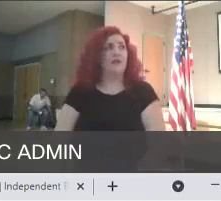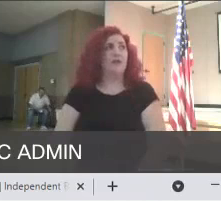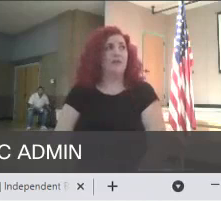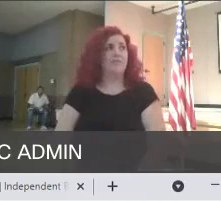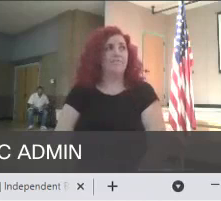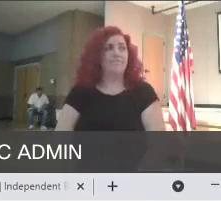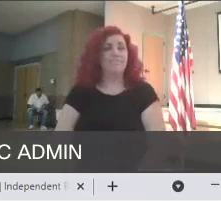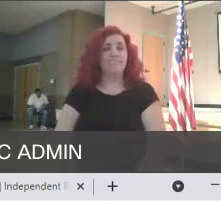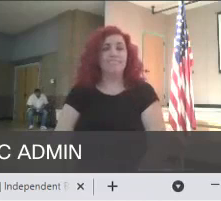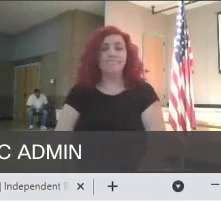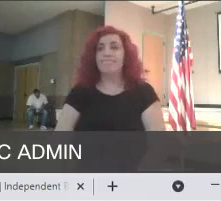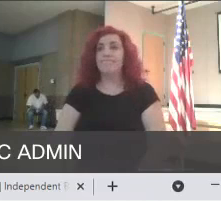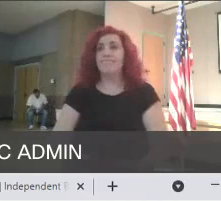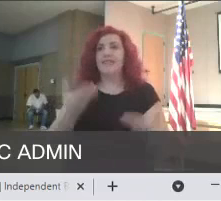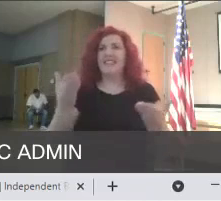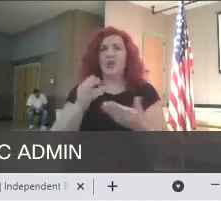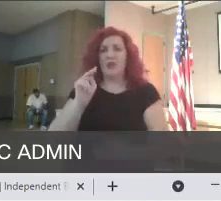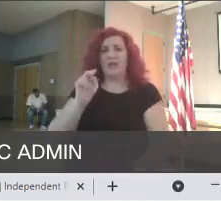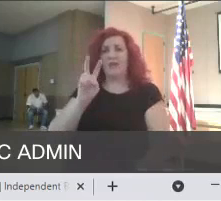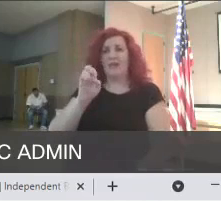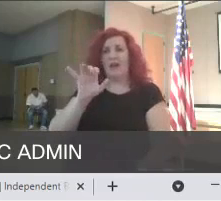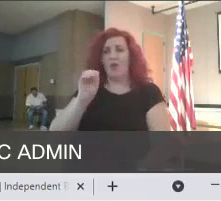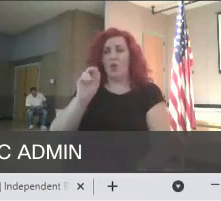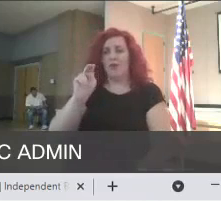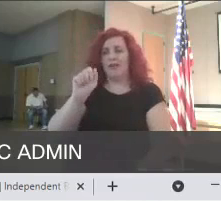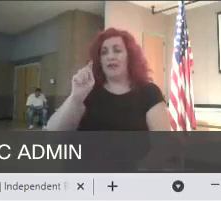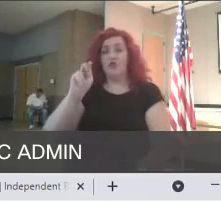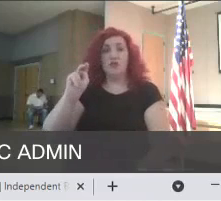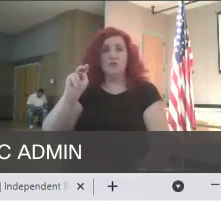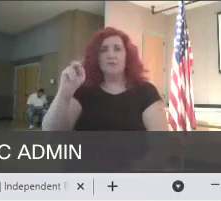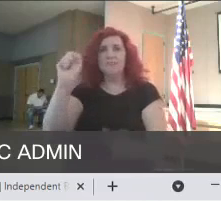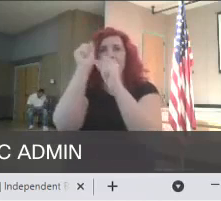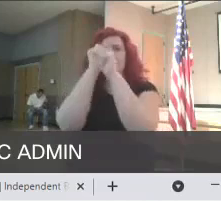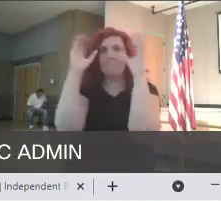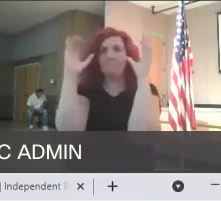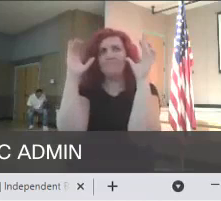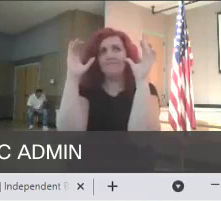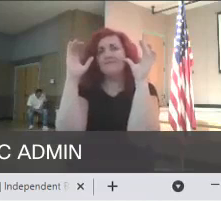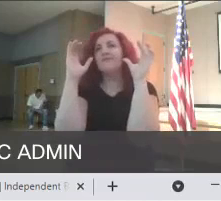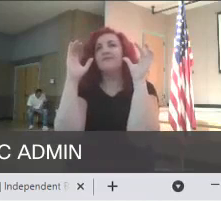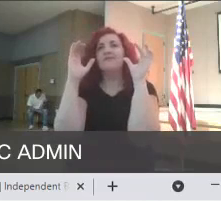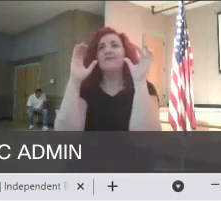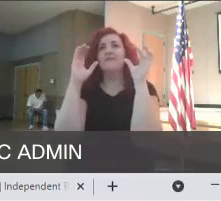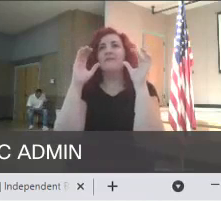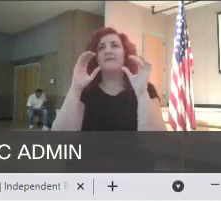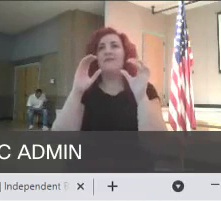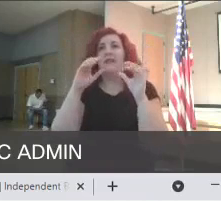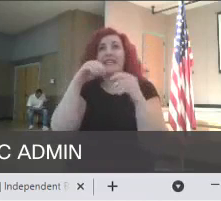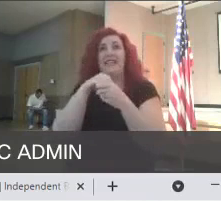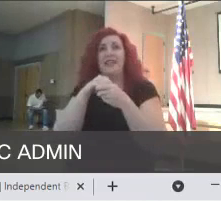here on the Navajo Nation. Just imagine how it is throughout rural